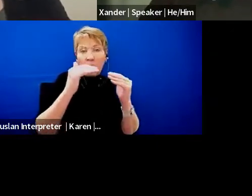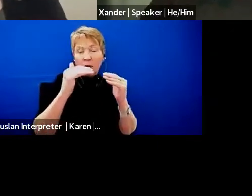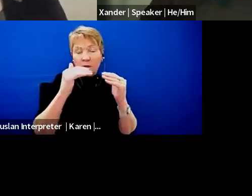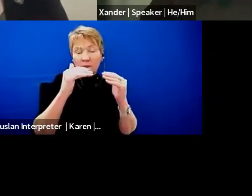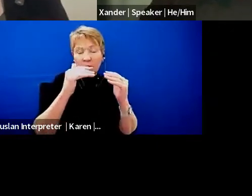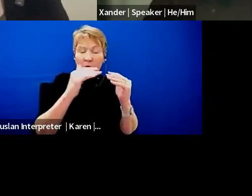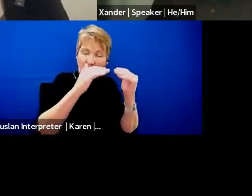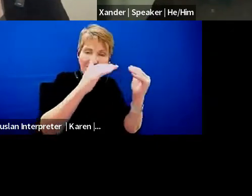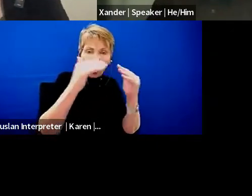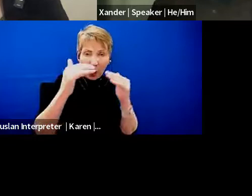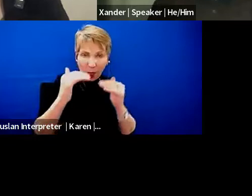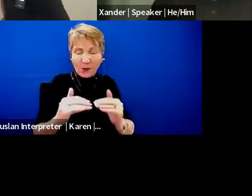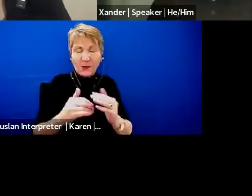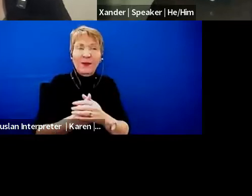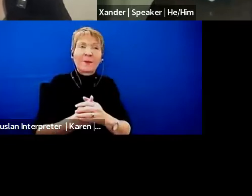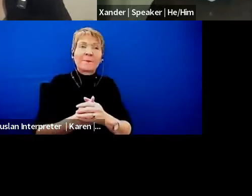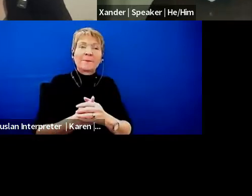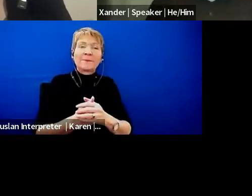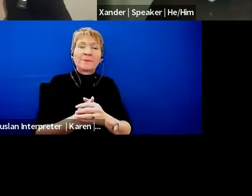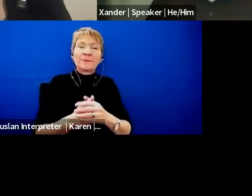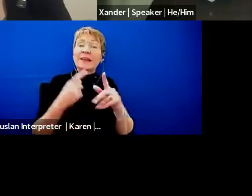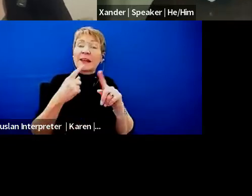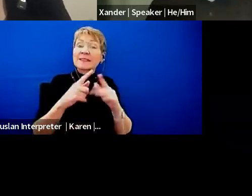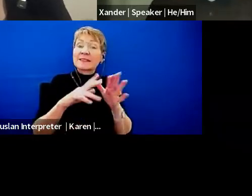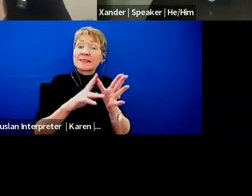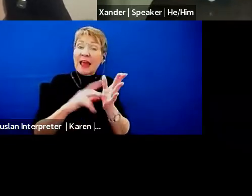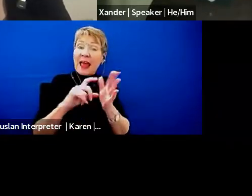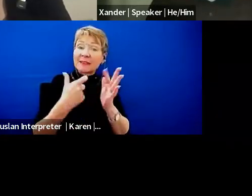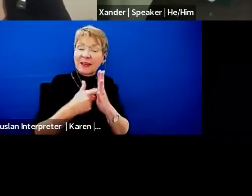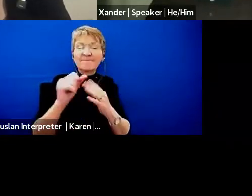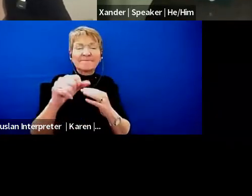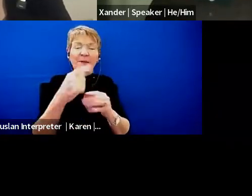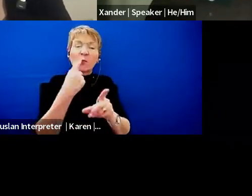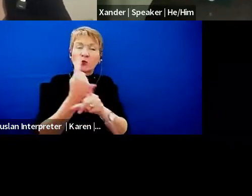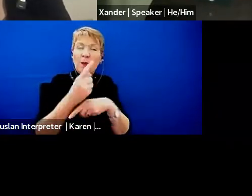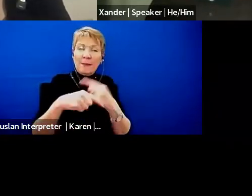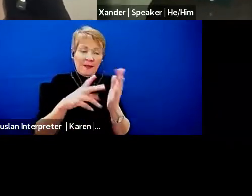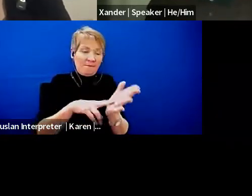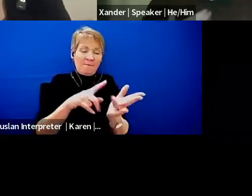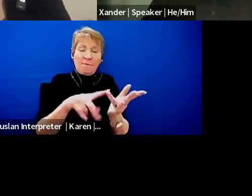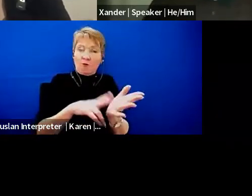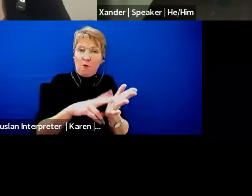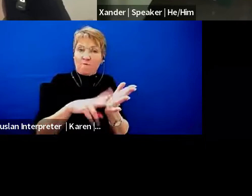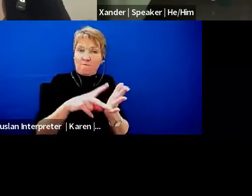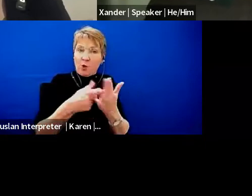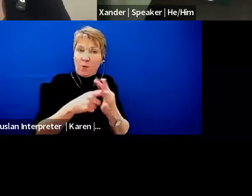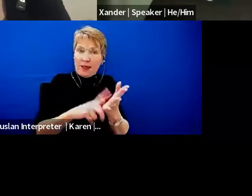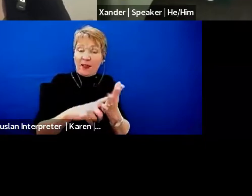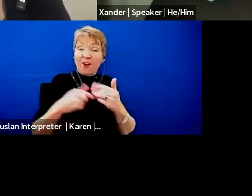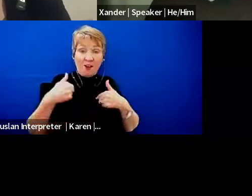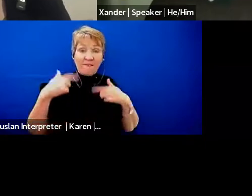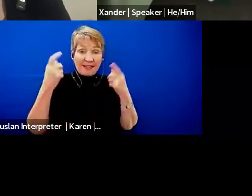Yeah, I was just gonna touch on the whole nonverbal thing. I have